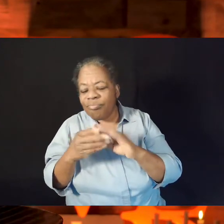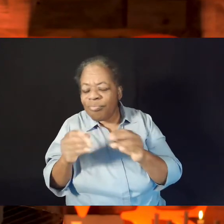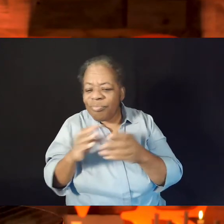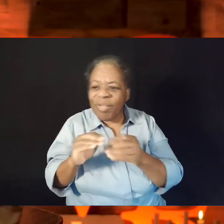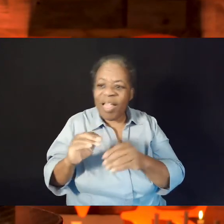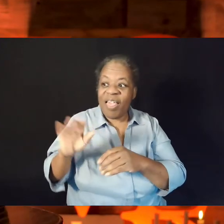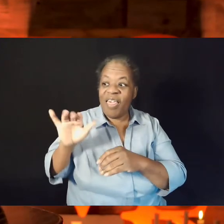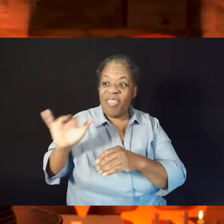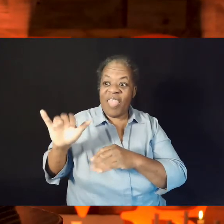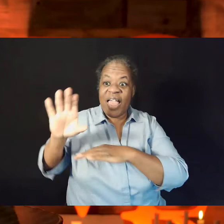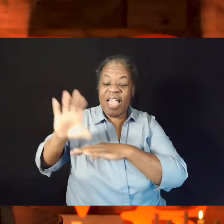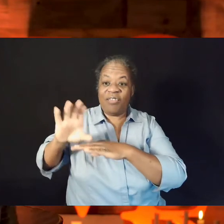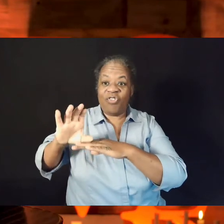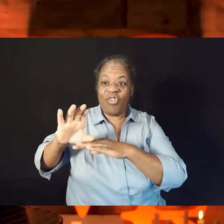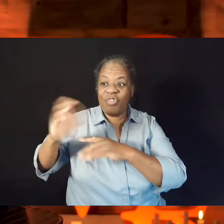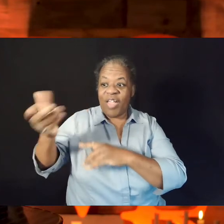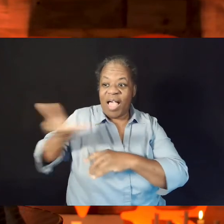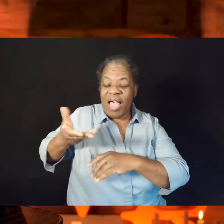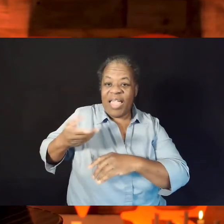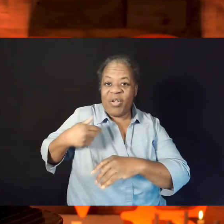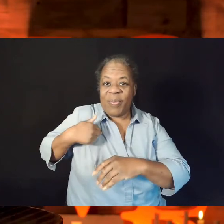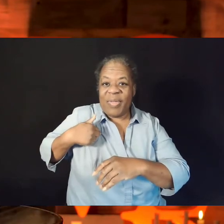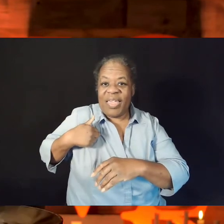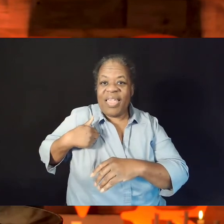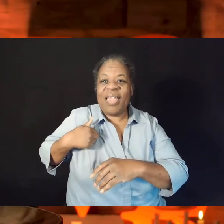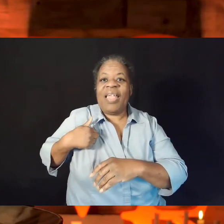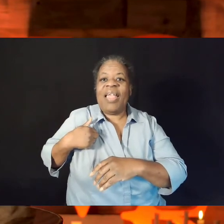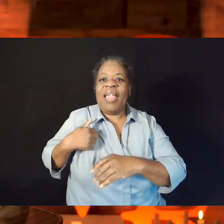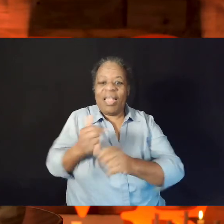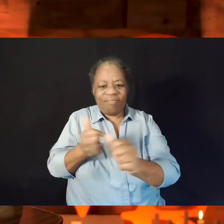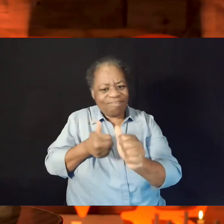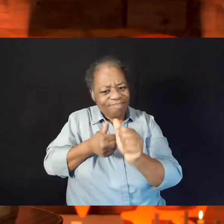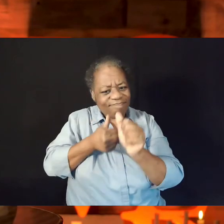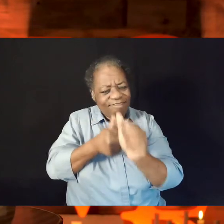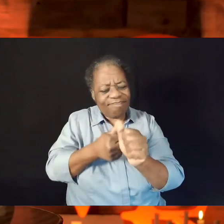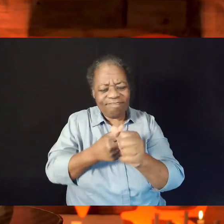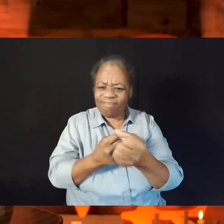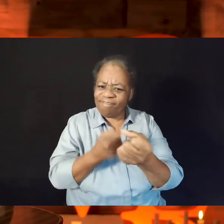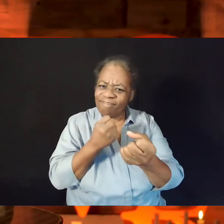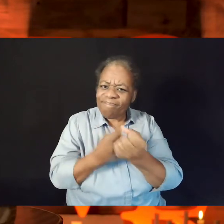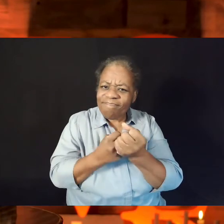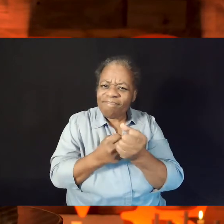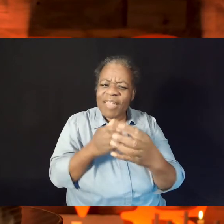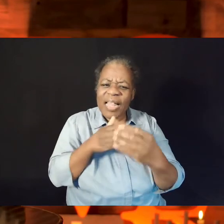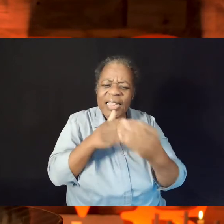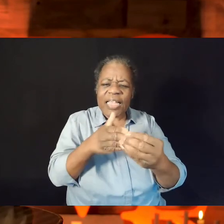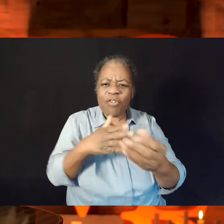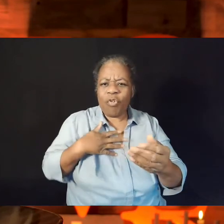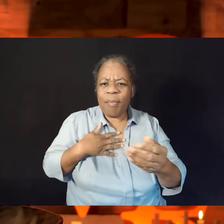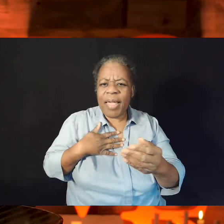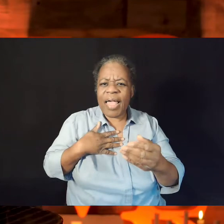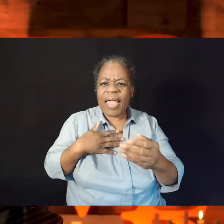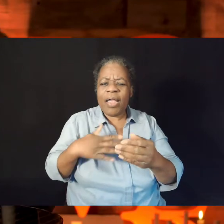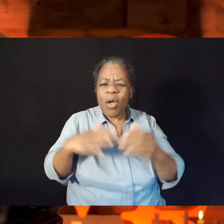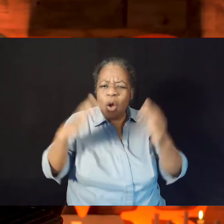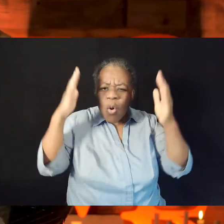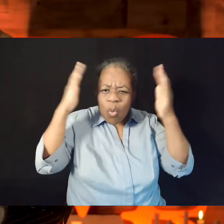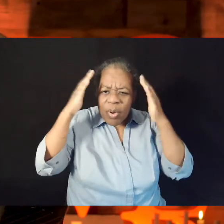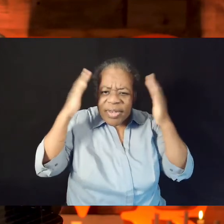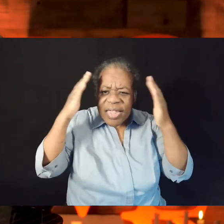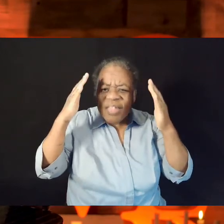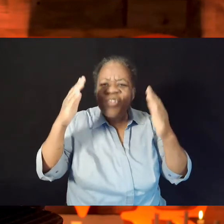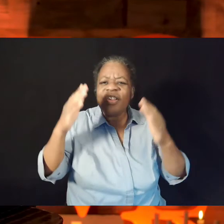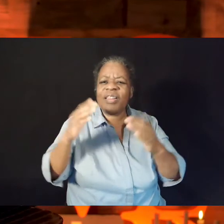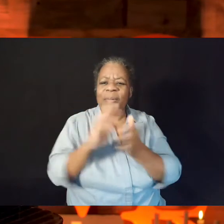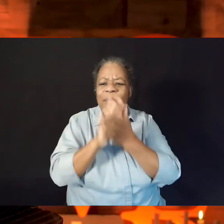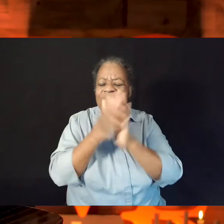care and launched me on a trajectory that would lead to my ordination as a pastor. And it was in this church that I fell more